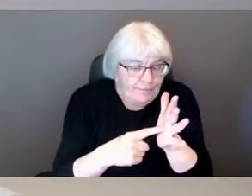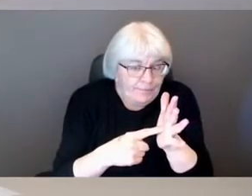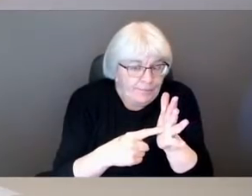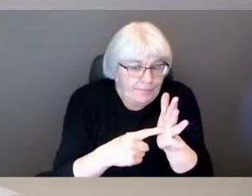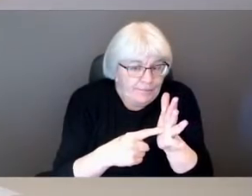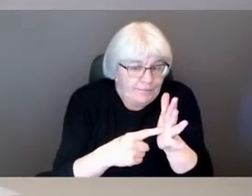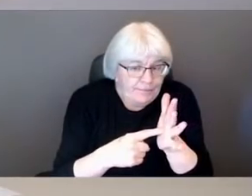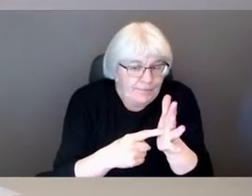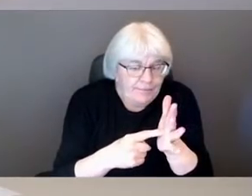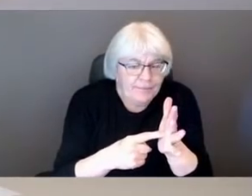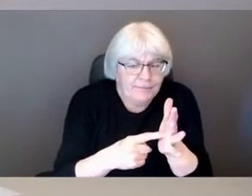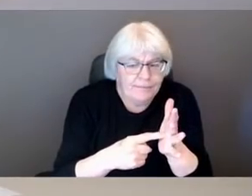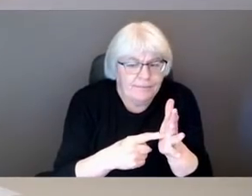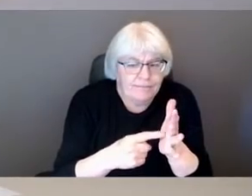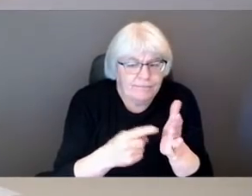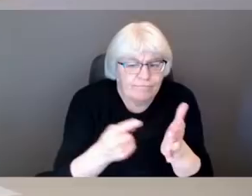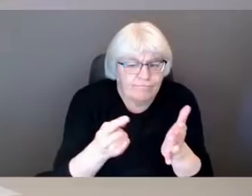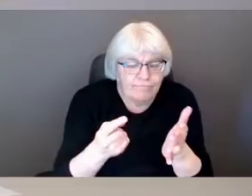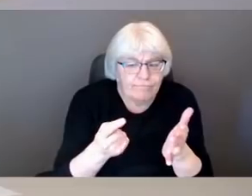maybe there's, they